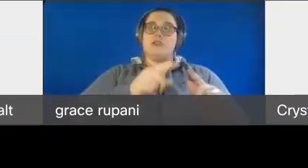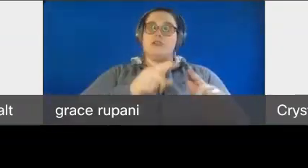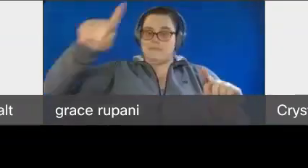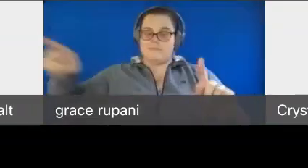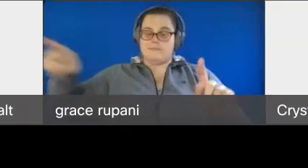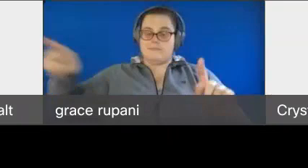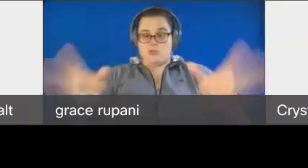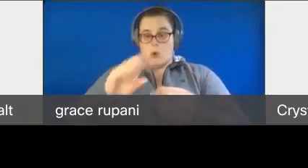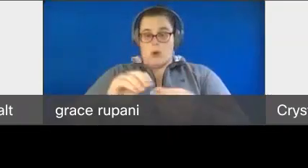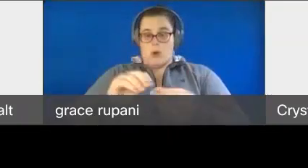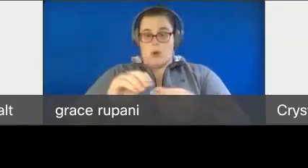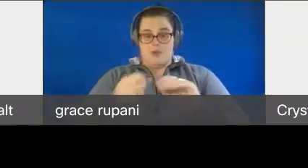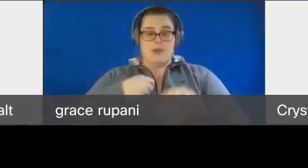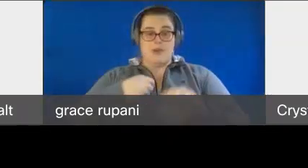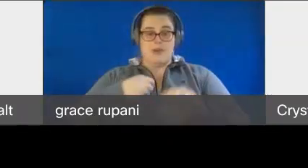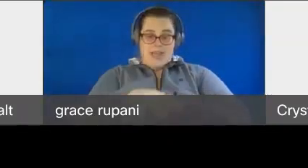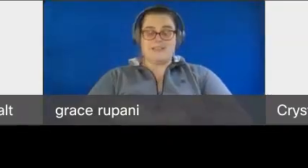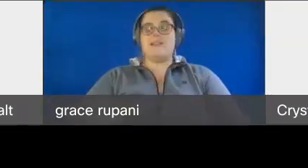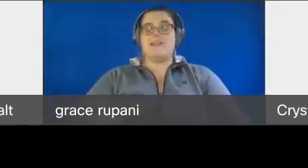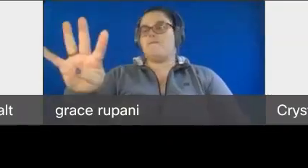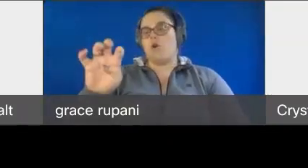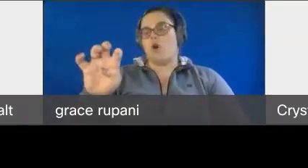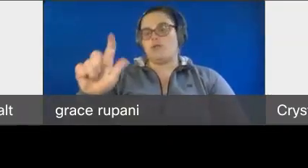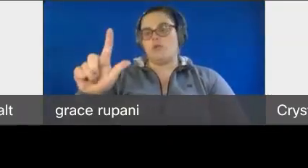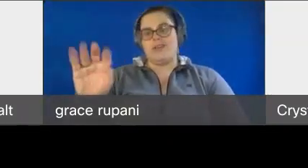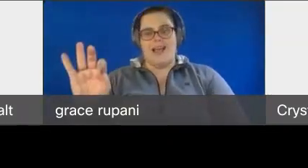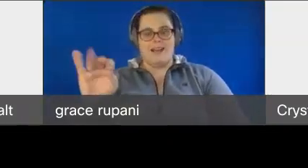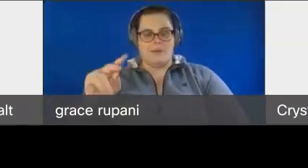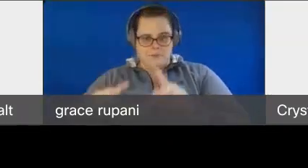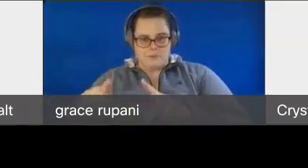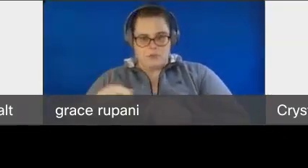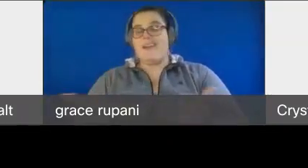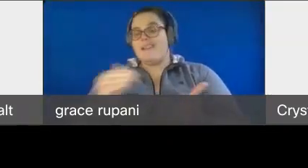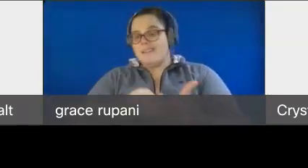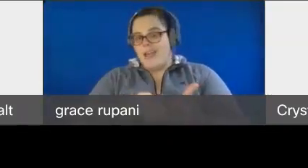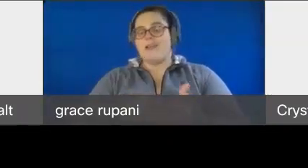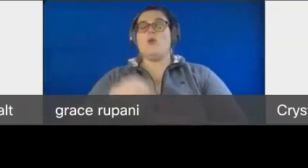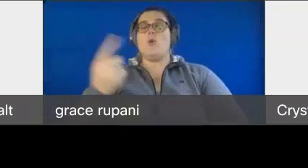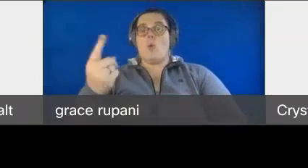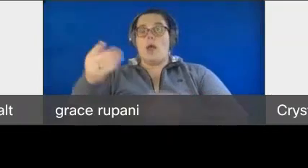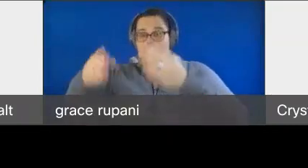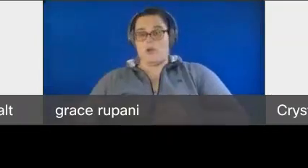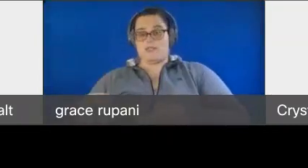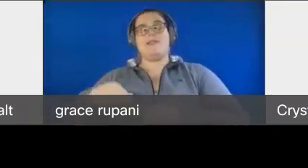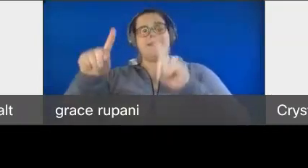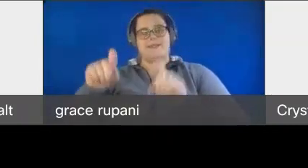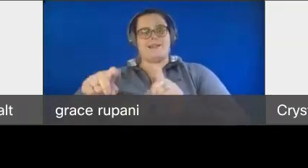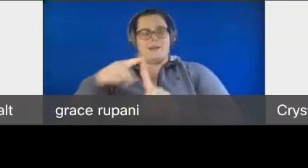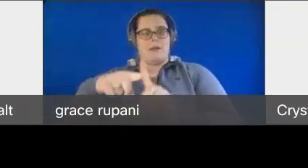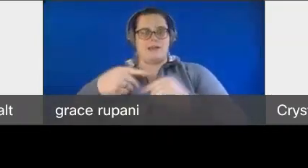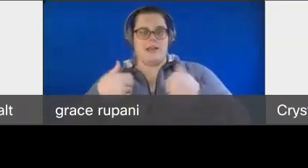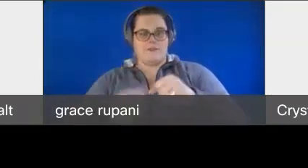stands at 429. Again, there was one person who tested positive twice, and we have been going back and forth on that,